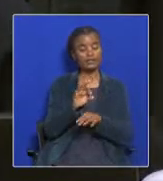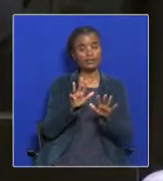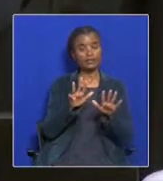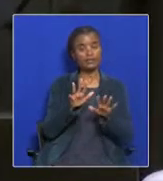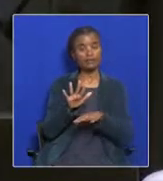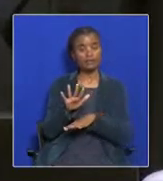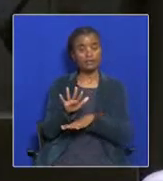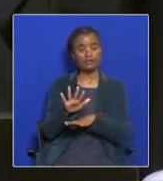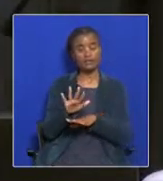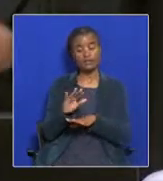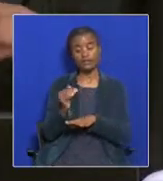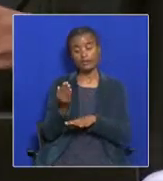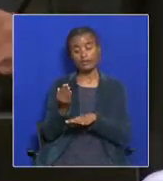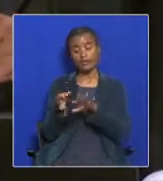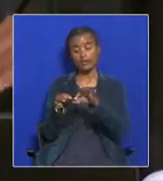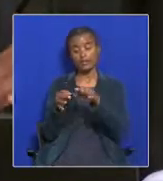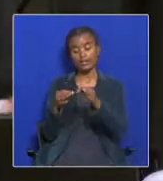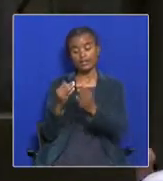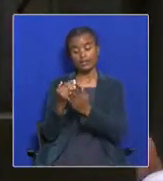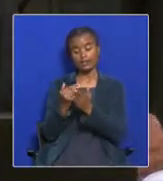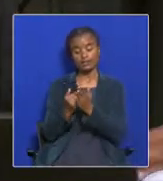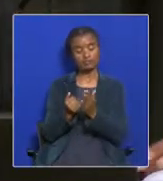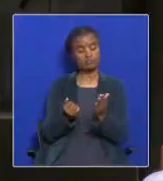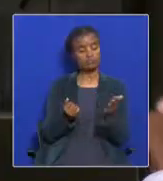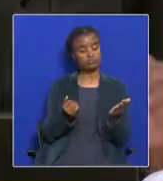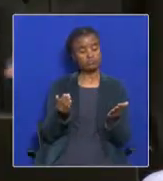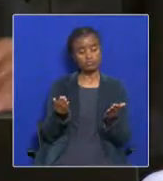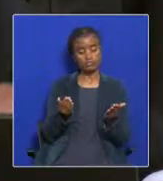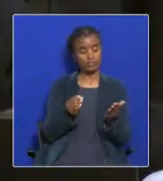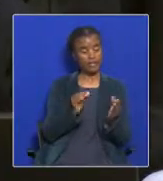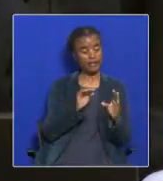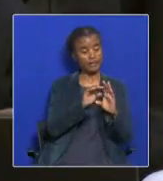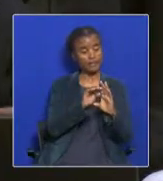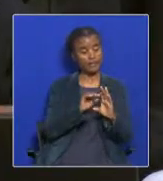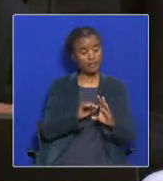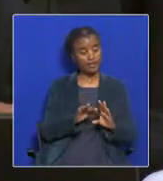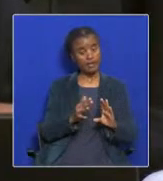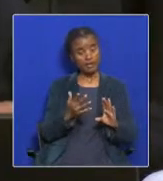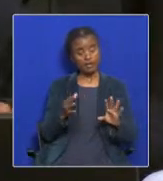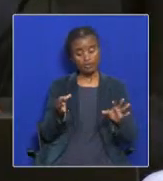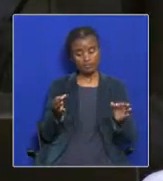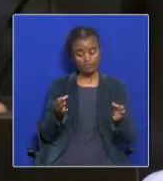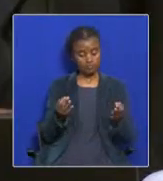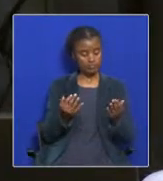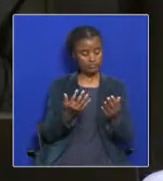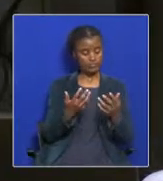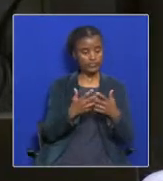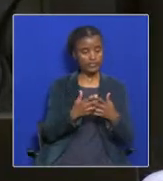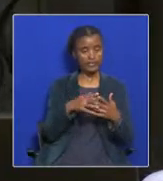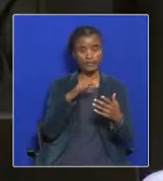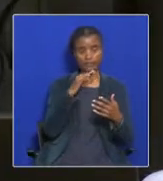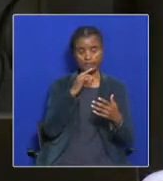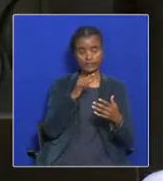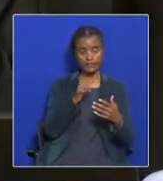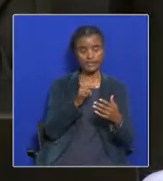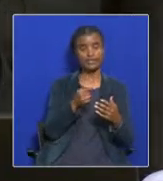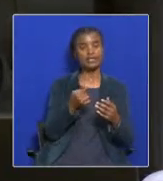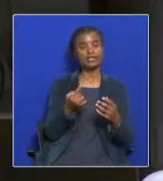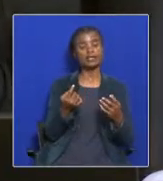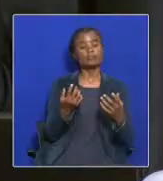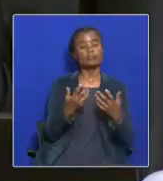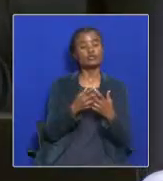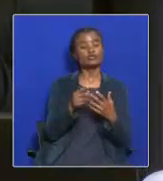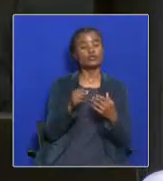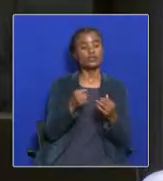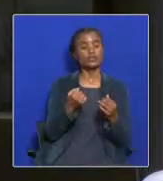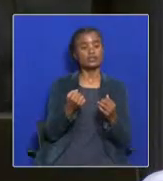packing list. This further corroborated the rip-off methodology. The container was